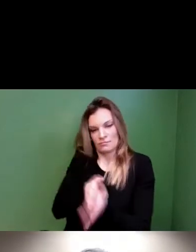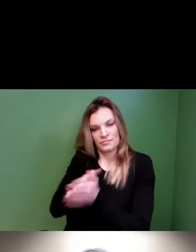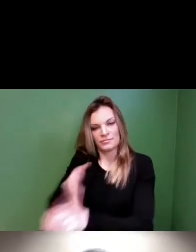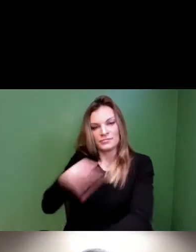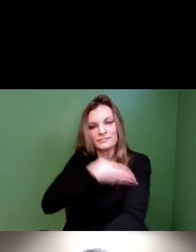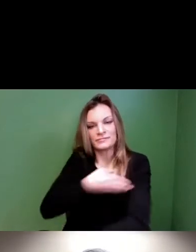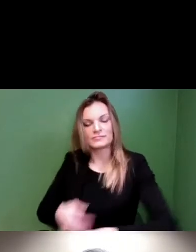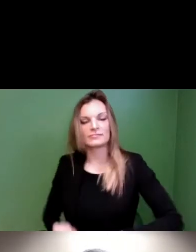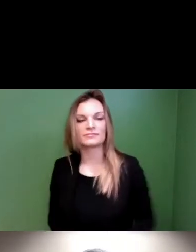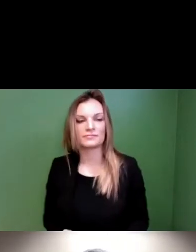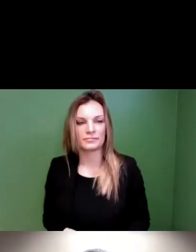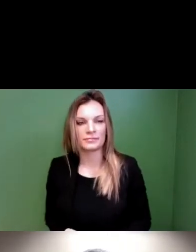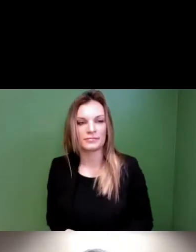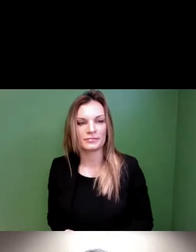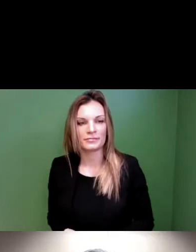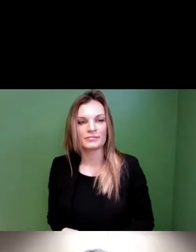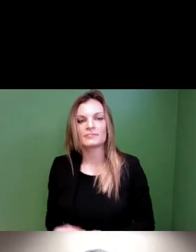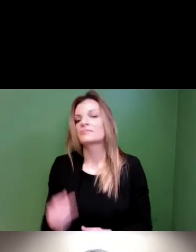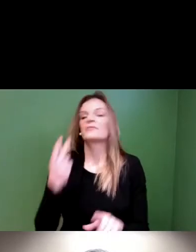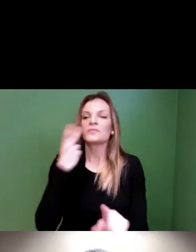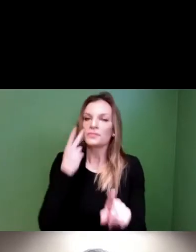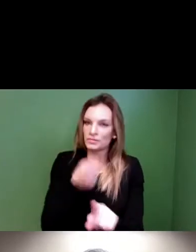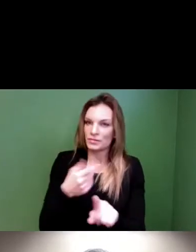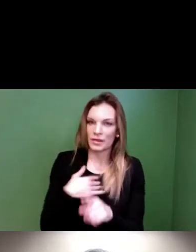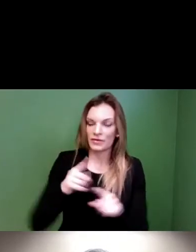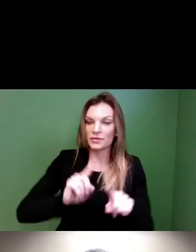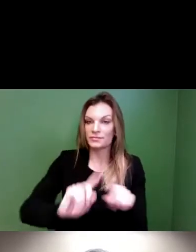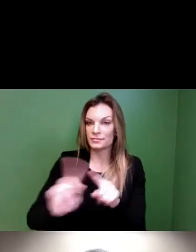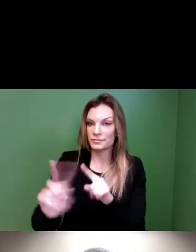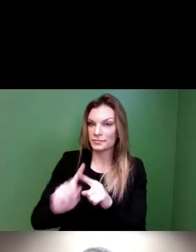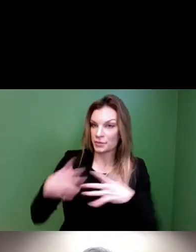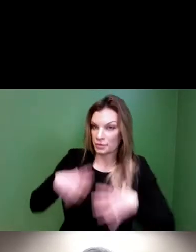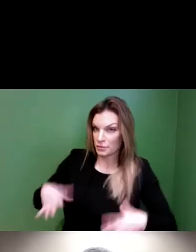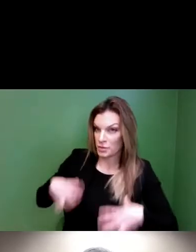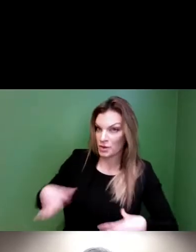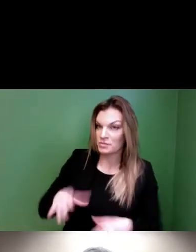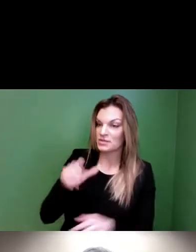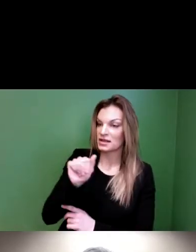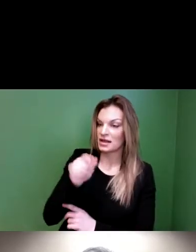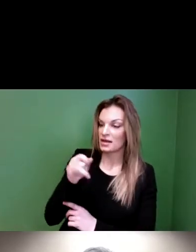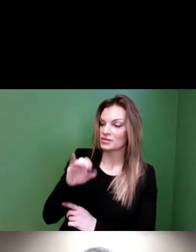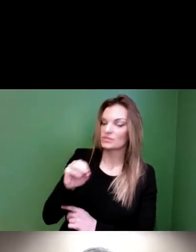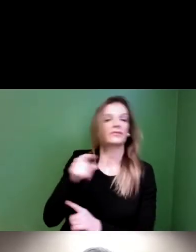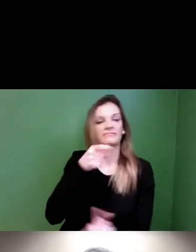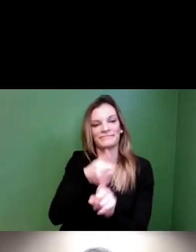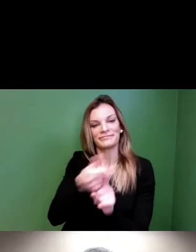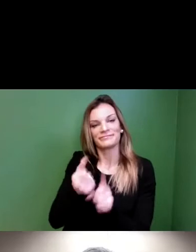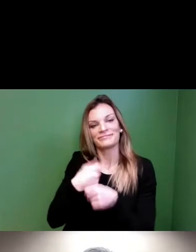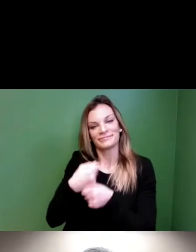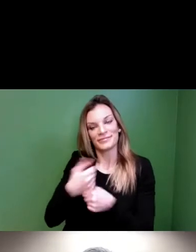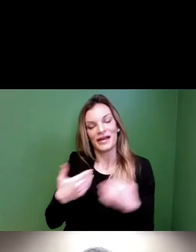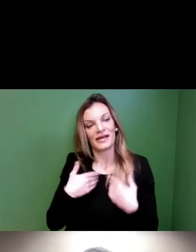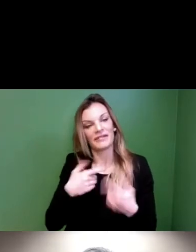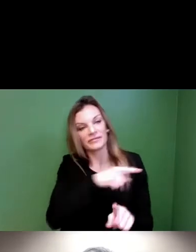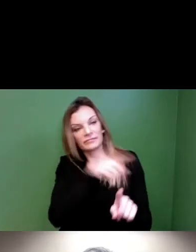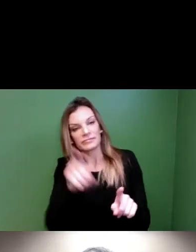So I just wanted to show you a very broad array of garments that Axio can do. You notice that we can do any area